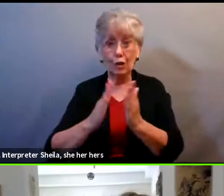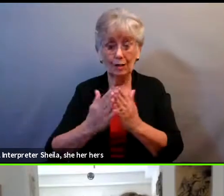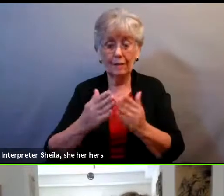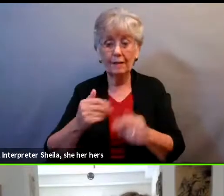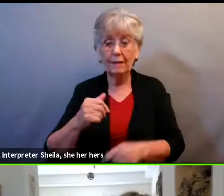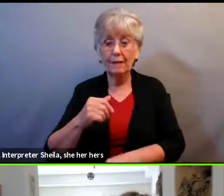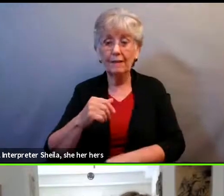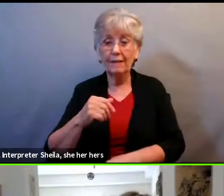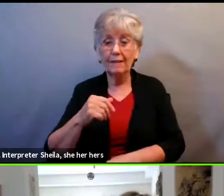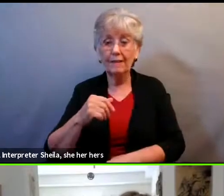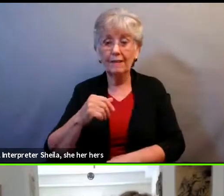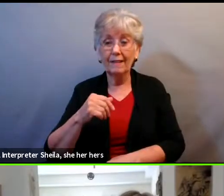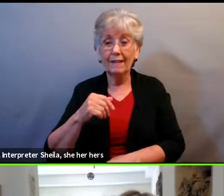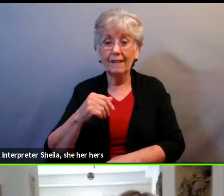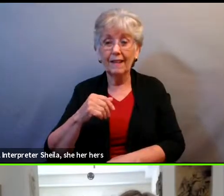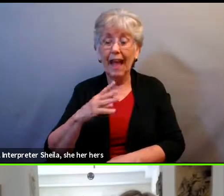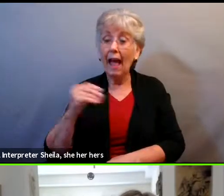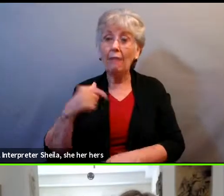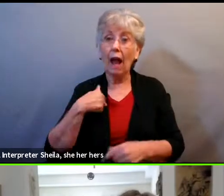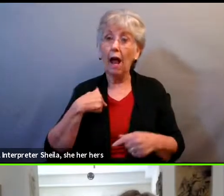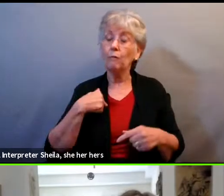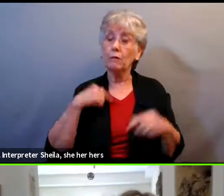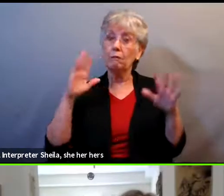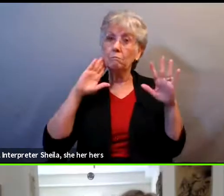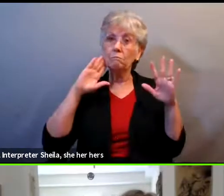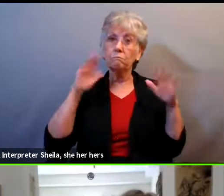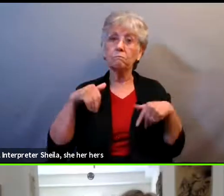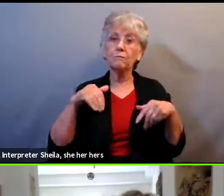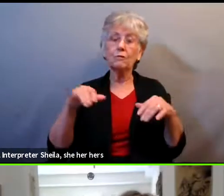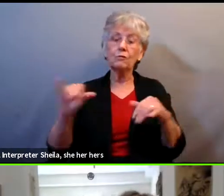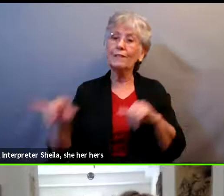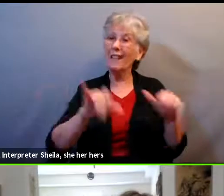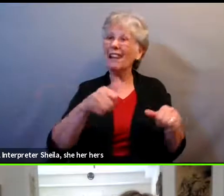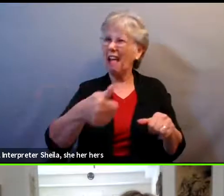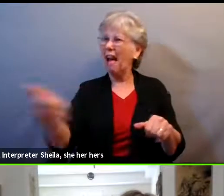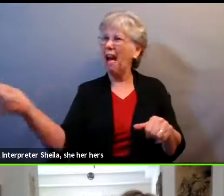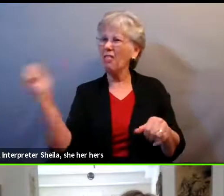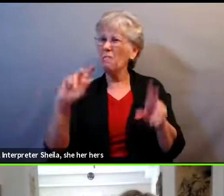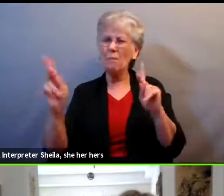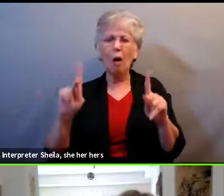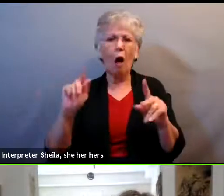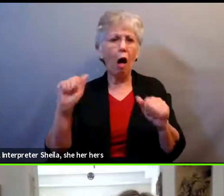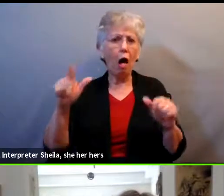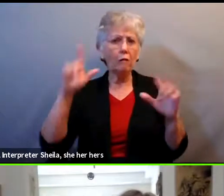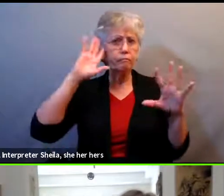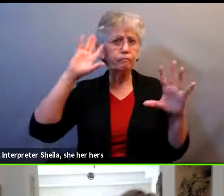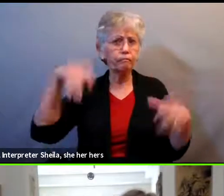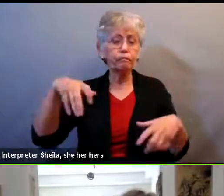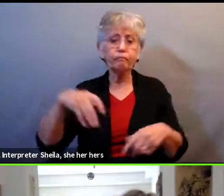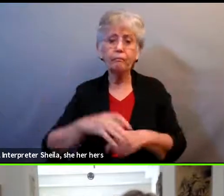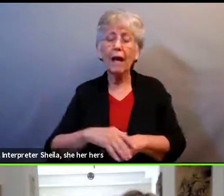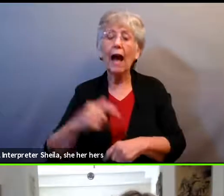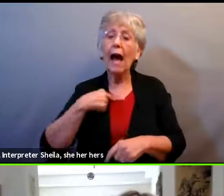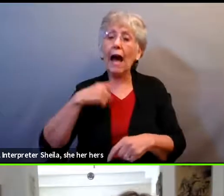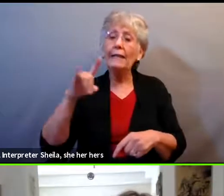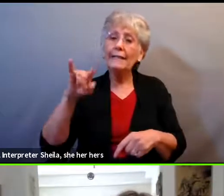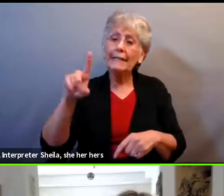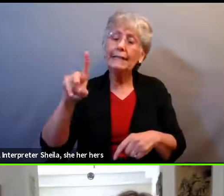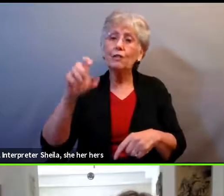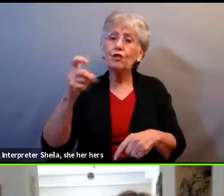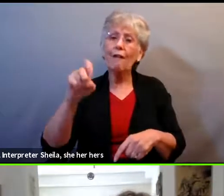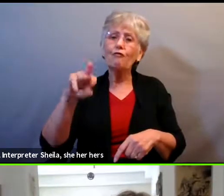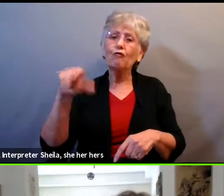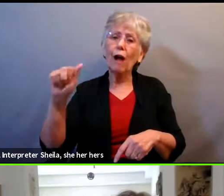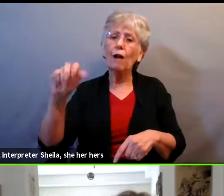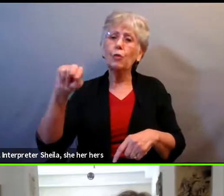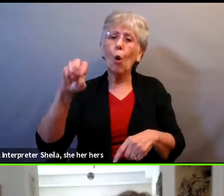was like taken aback like everybody else. I did the Trevor Noah show, and kind of